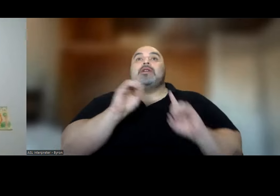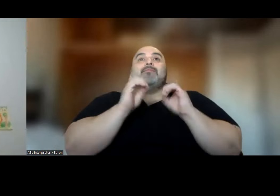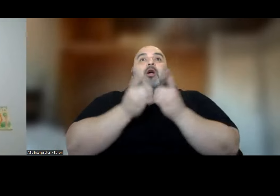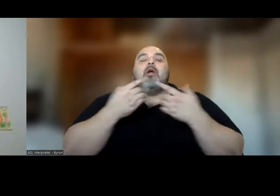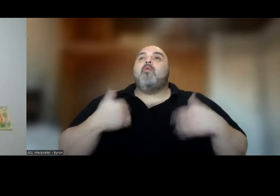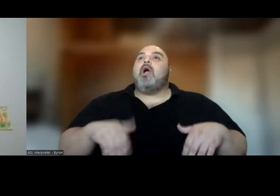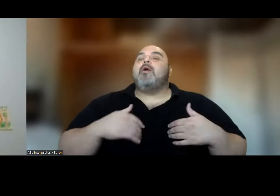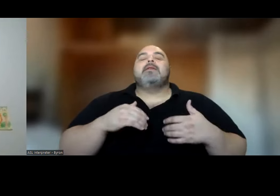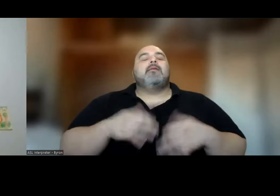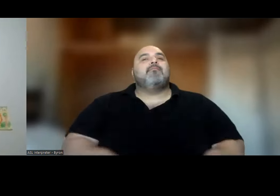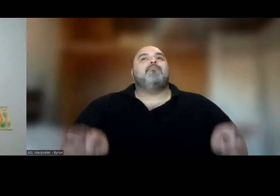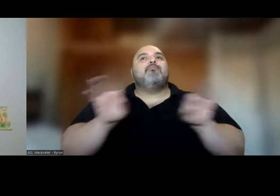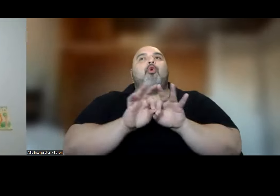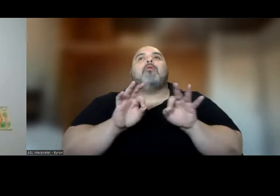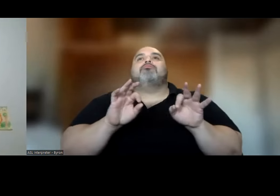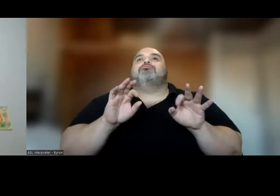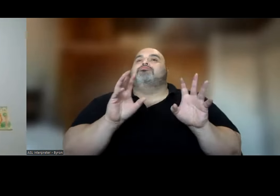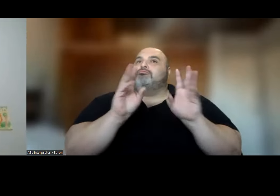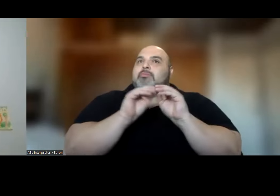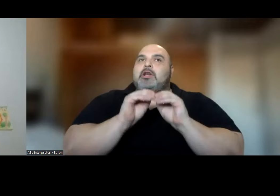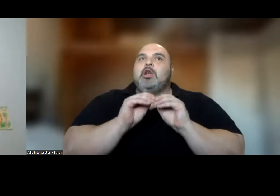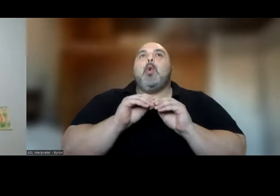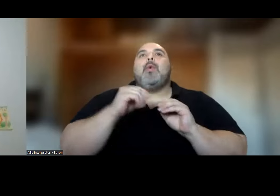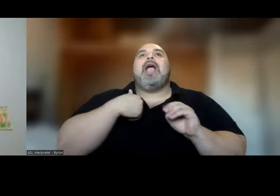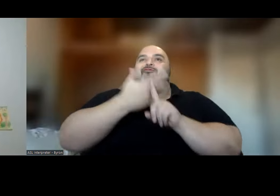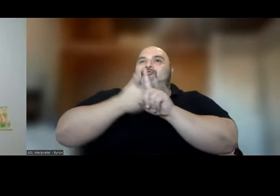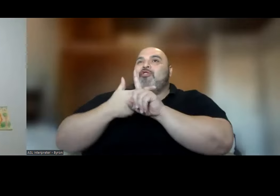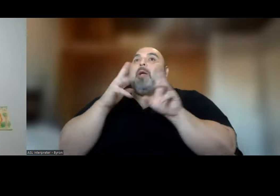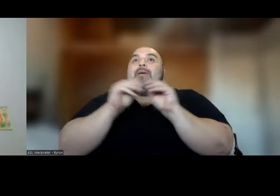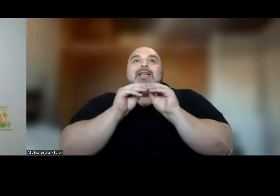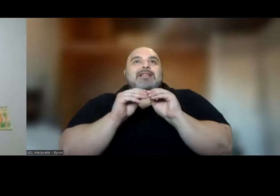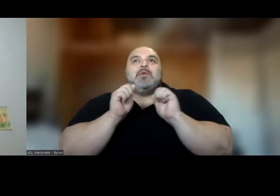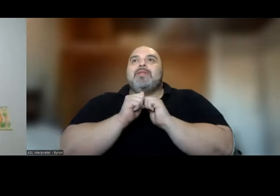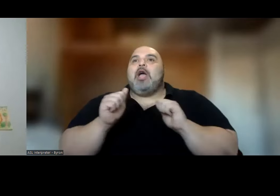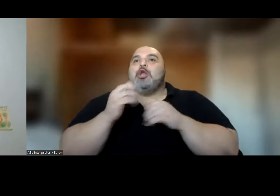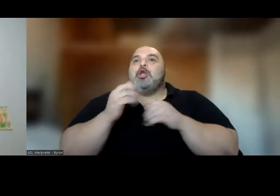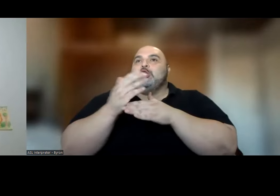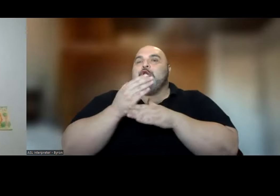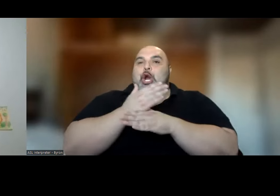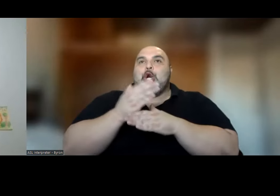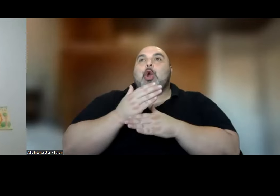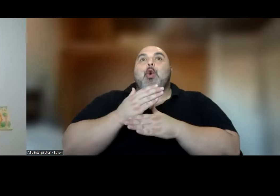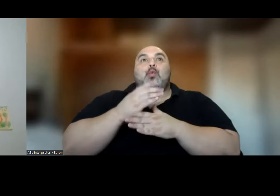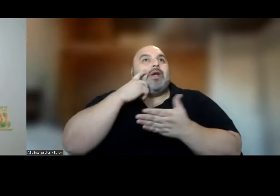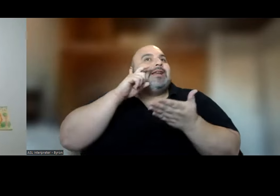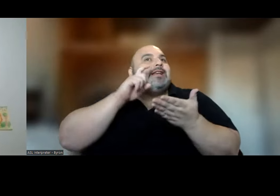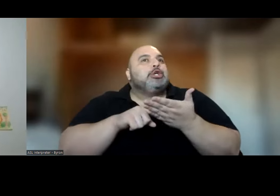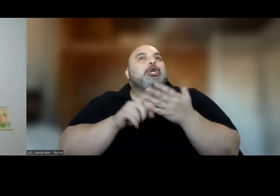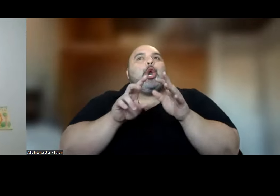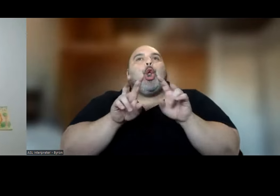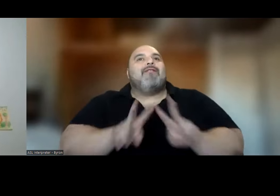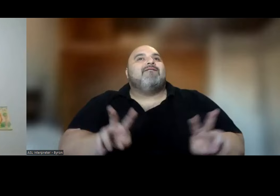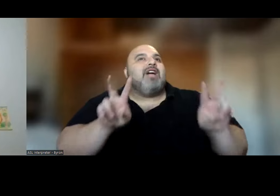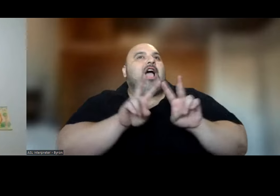You don't have quarterly meetings for all of these years without shared recognition of the value, the